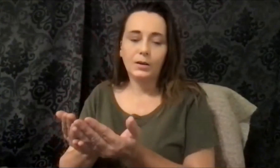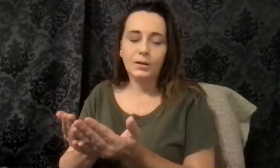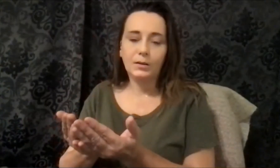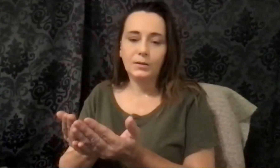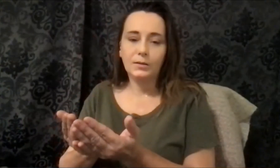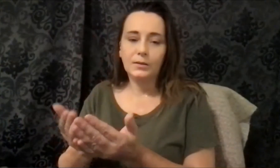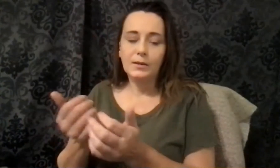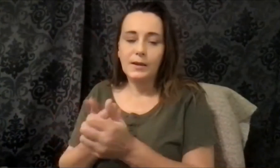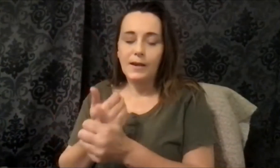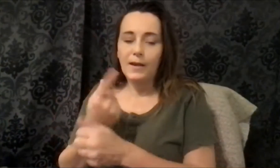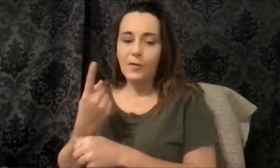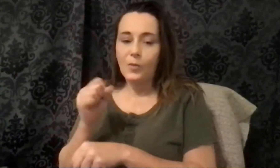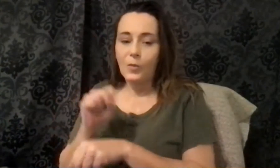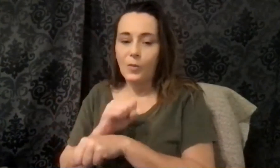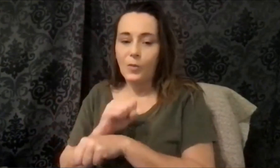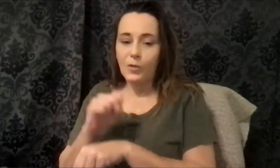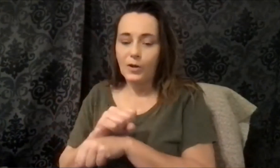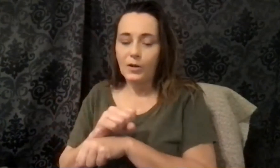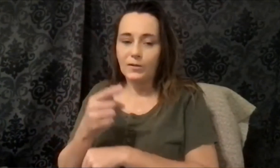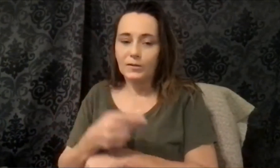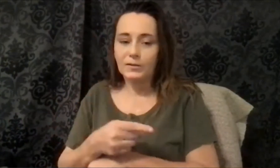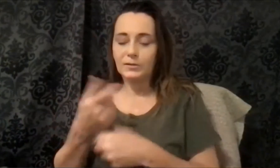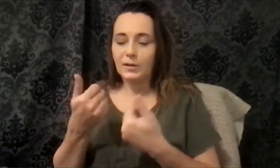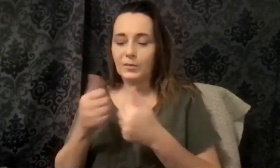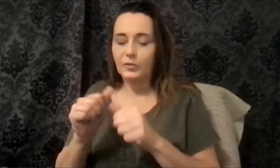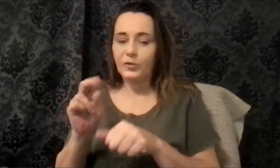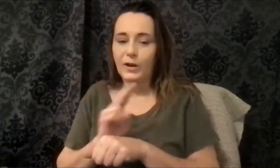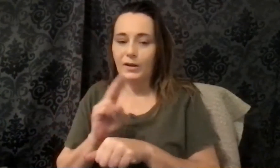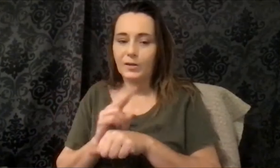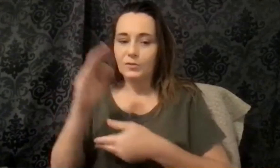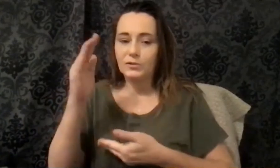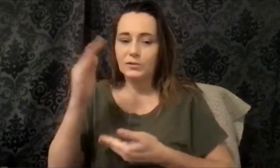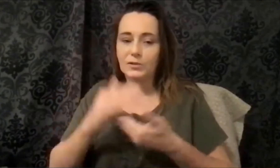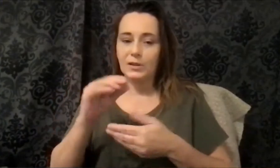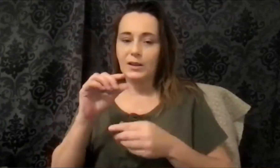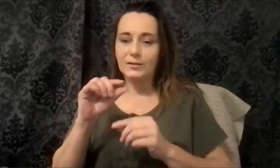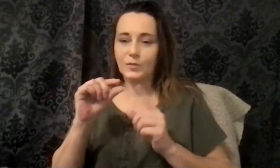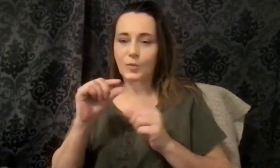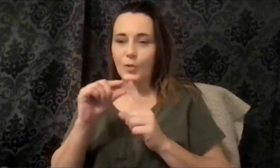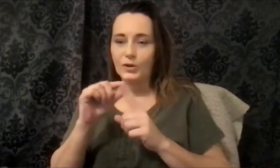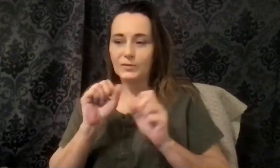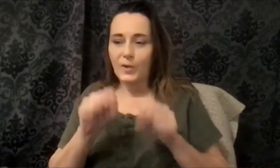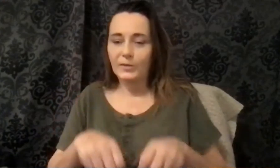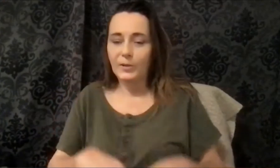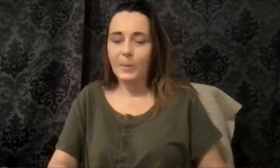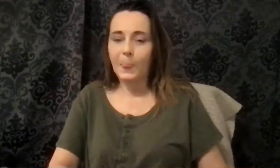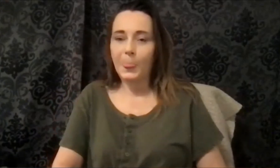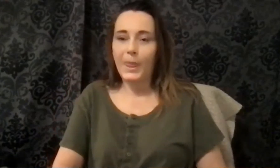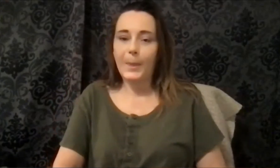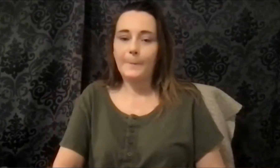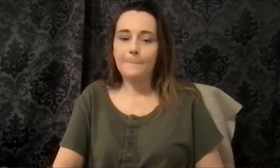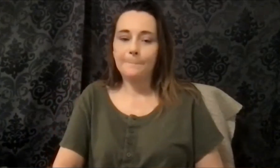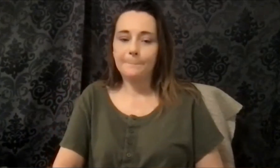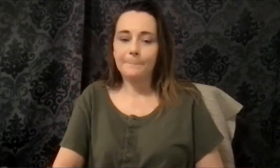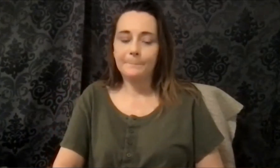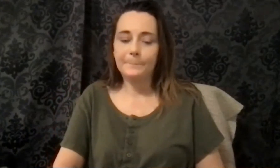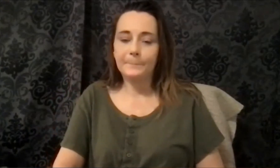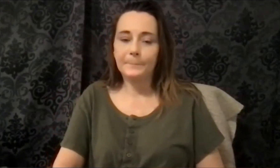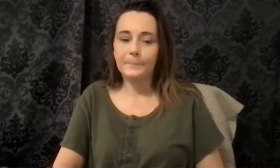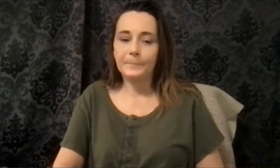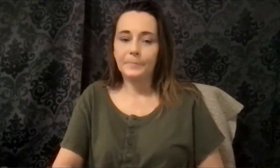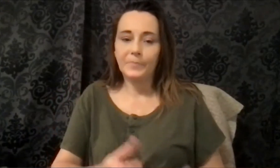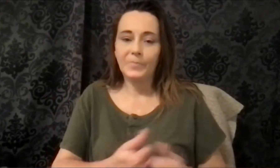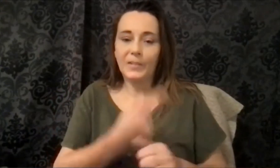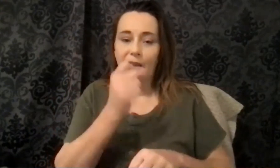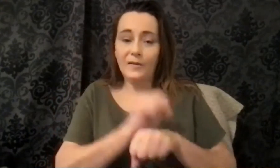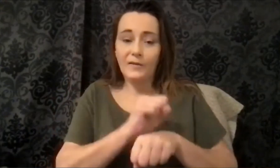Everybody working on this. I'm trying to use as less words as possible. Everyone working on this could help find the